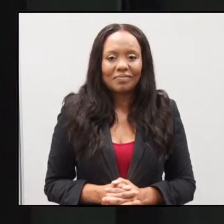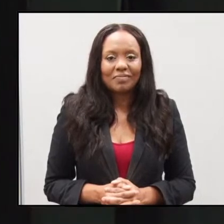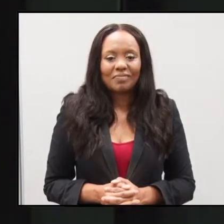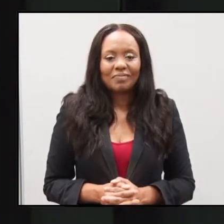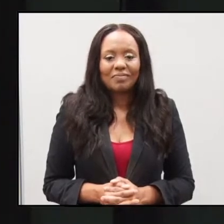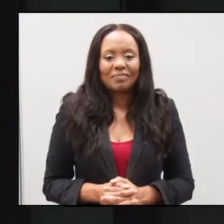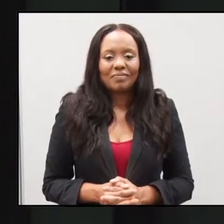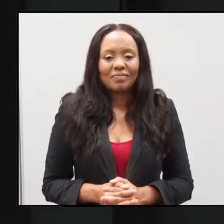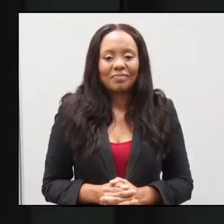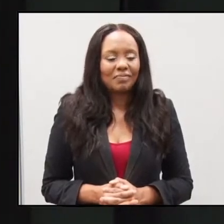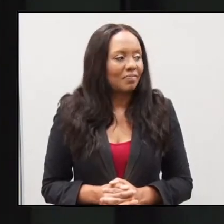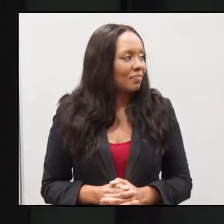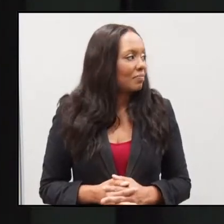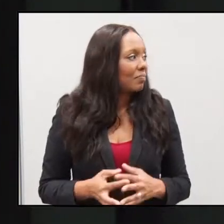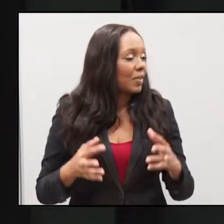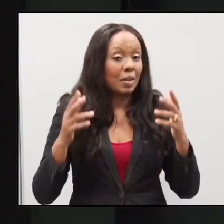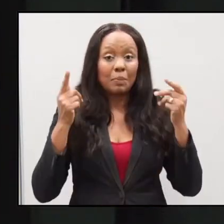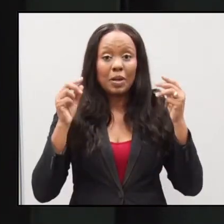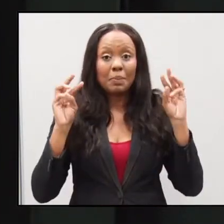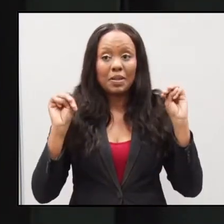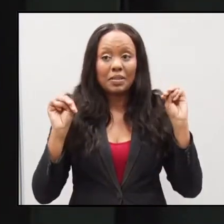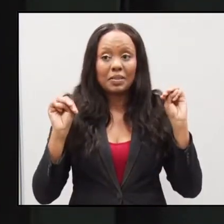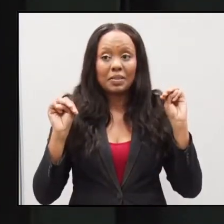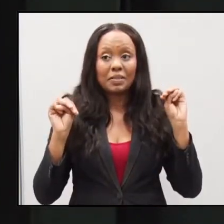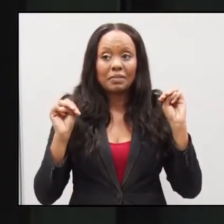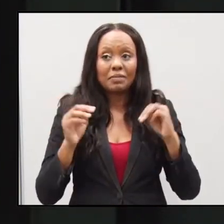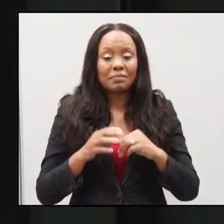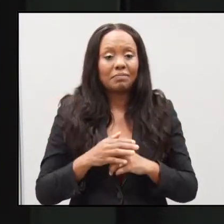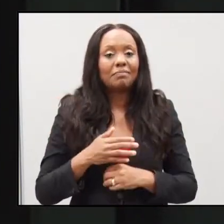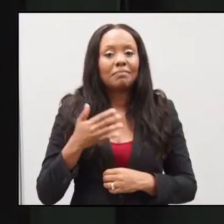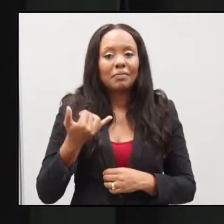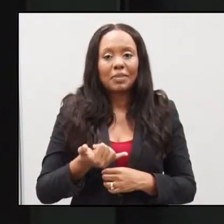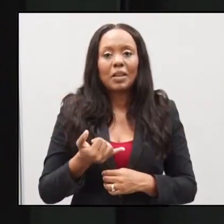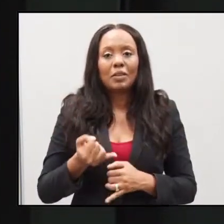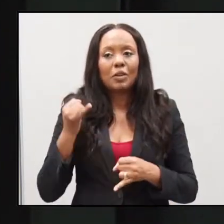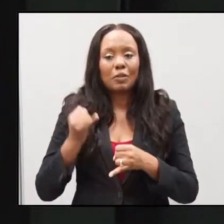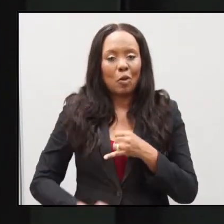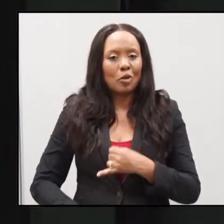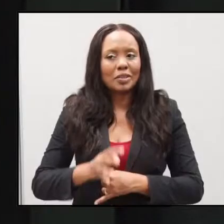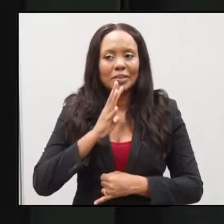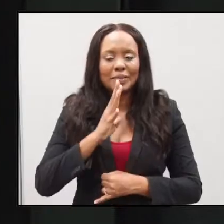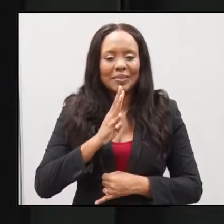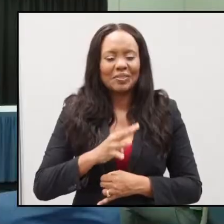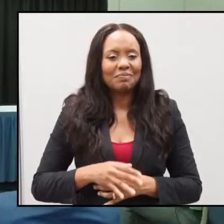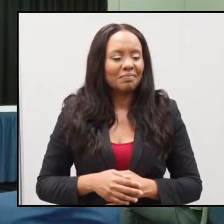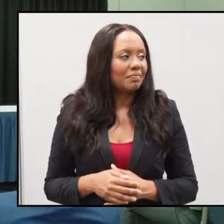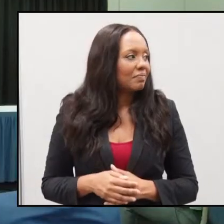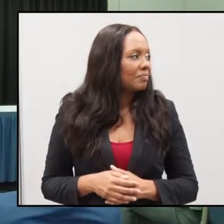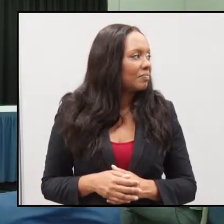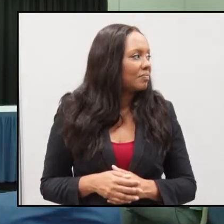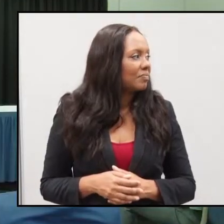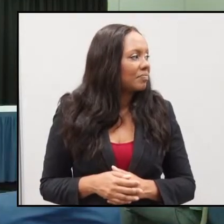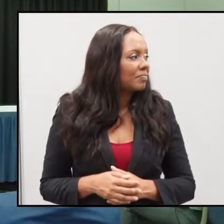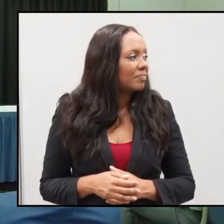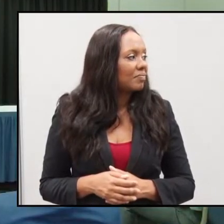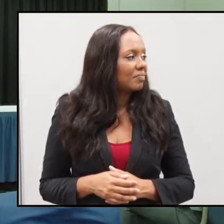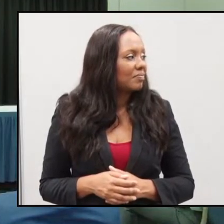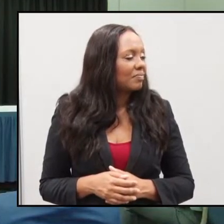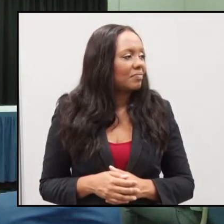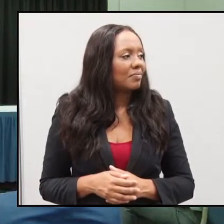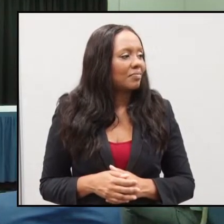you. So, Prime Minister, I would like to come back to you now for your closing remarks. Thank you very much.